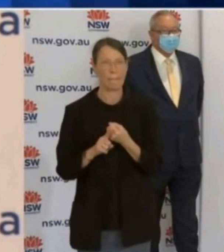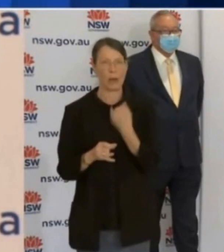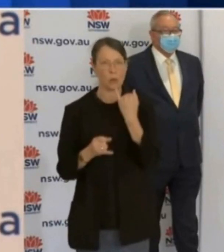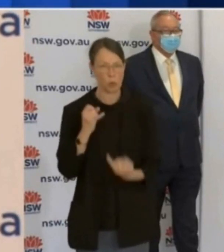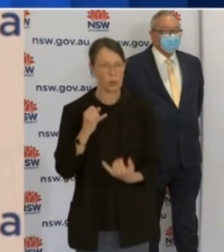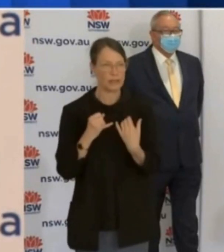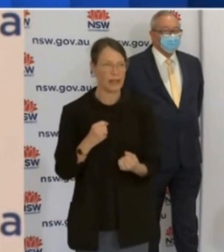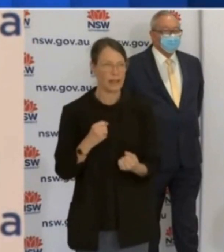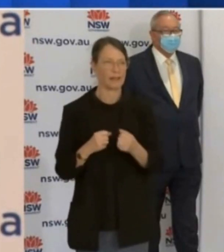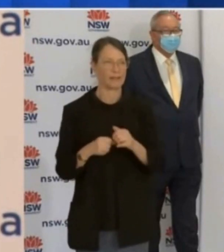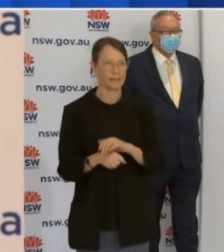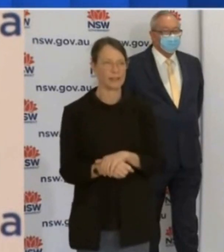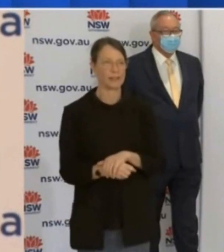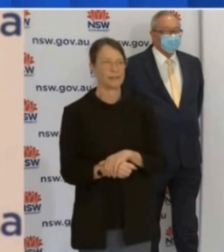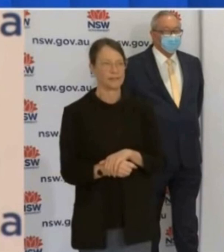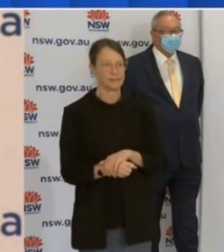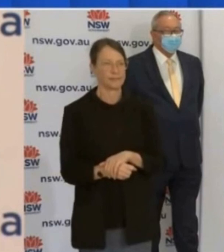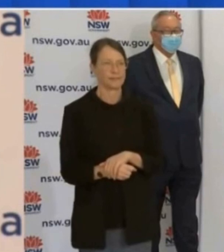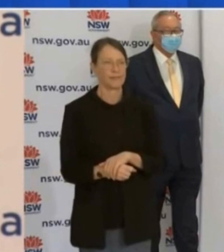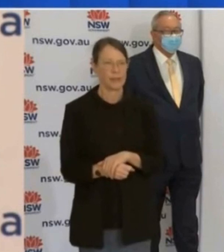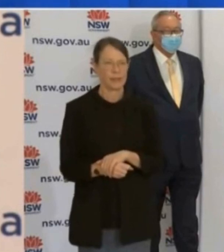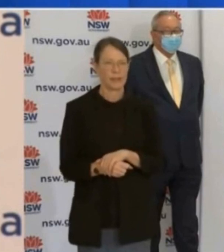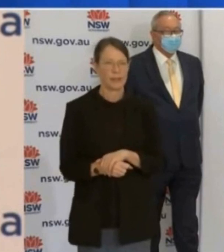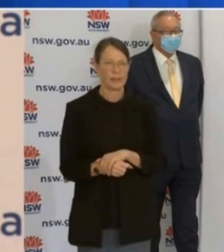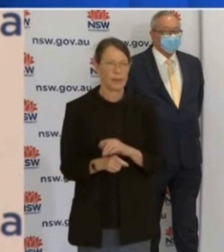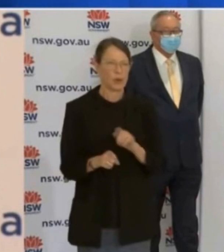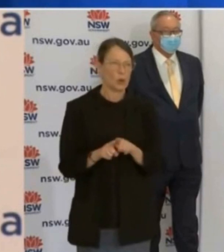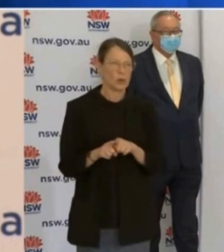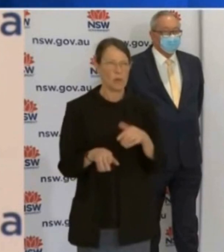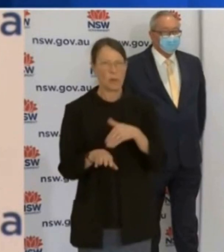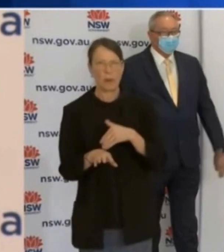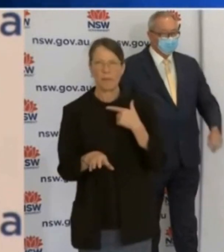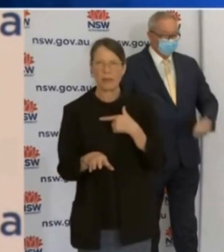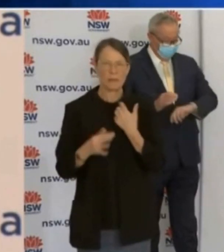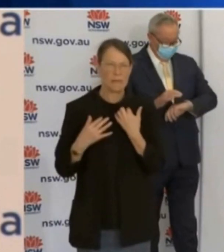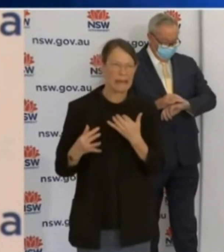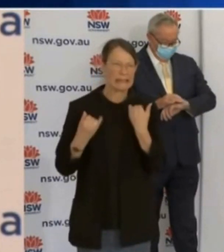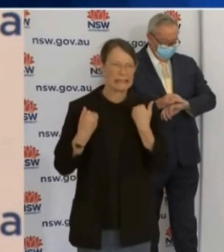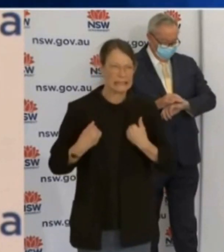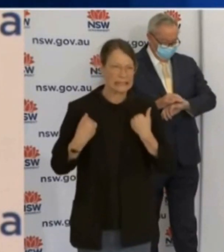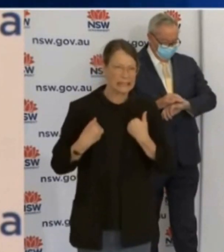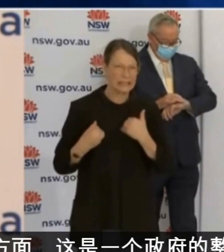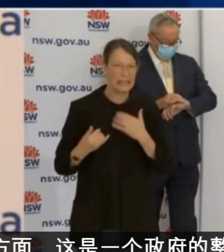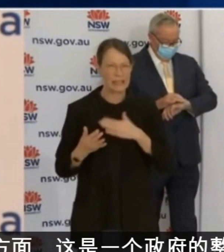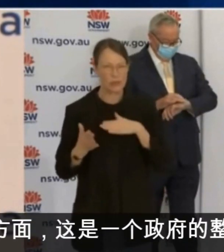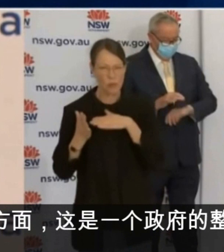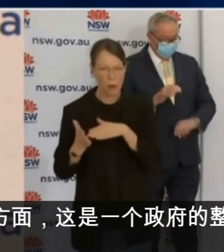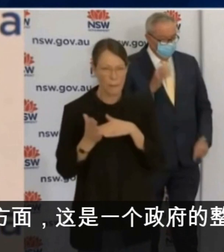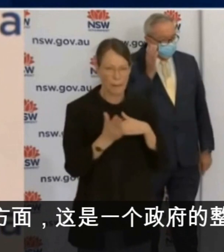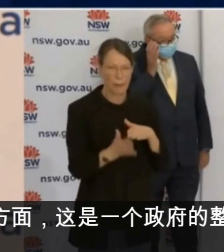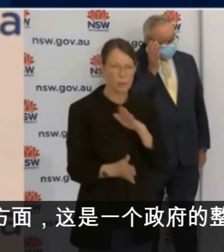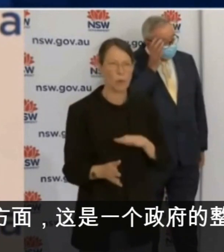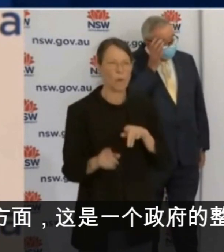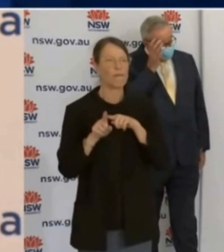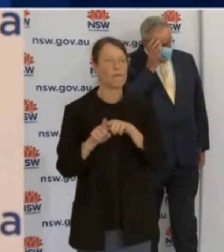think we need to further work with those communities to really ensure that compliance, and as I said, it's a whole of government approach